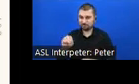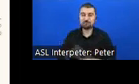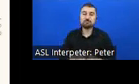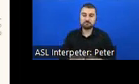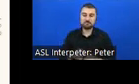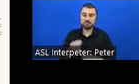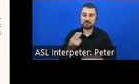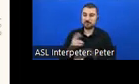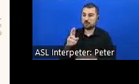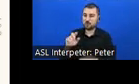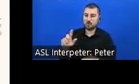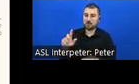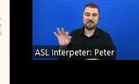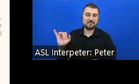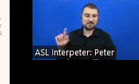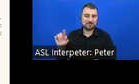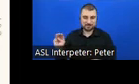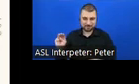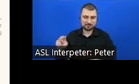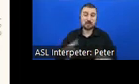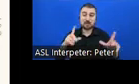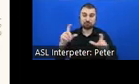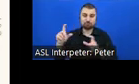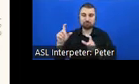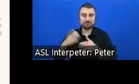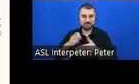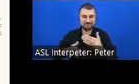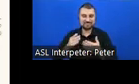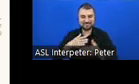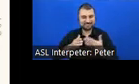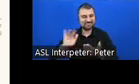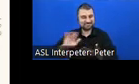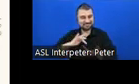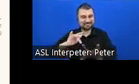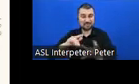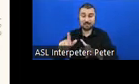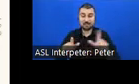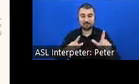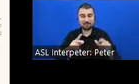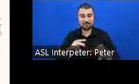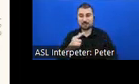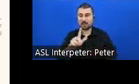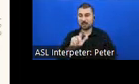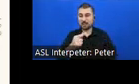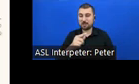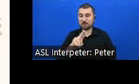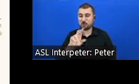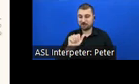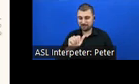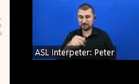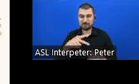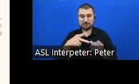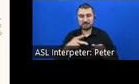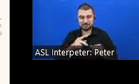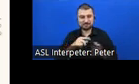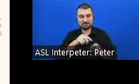film at the end of a trip. And the one on the left is looking north along LaGuardia Place. The building